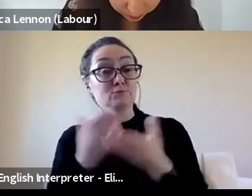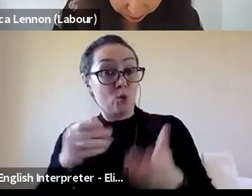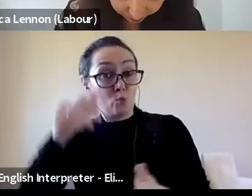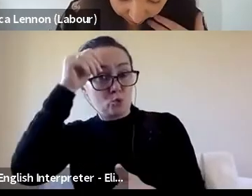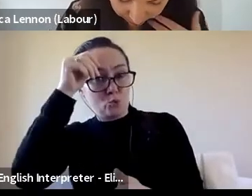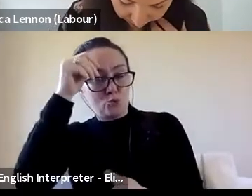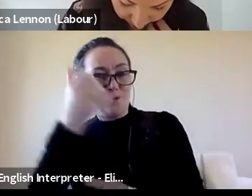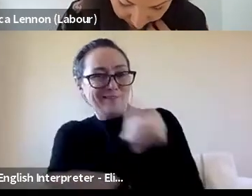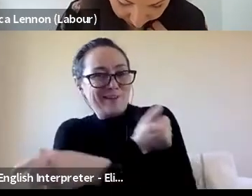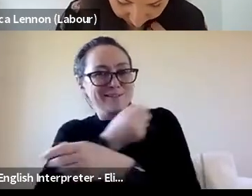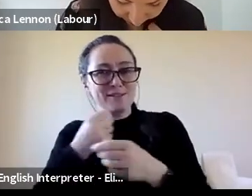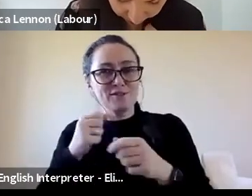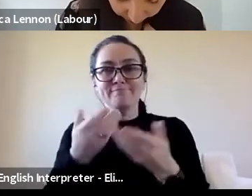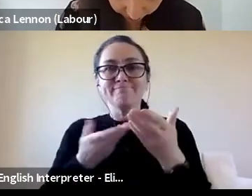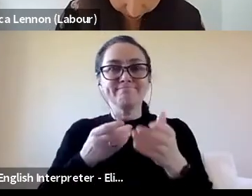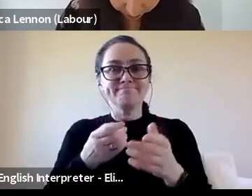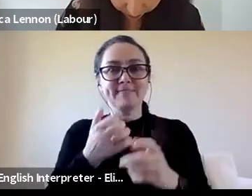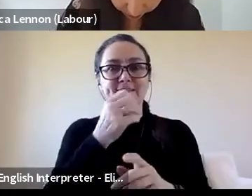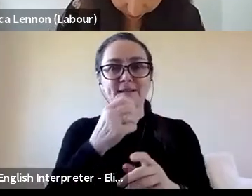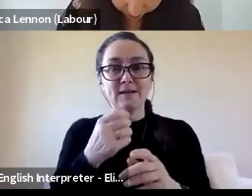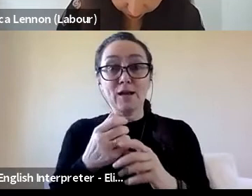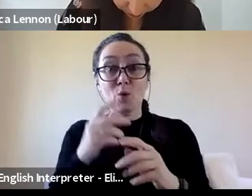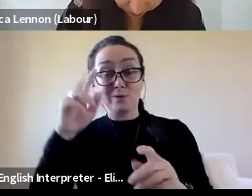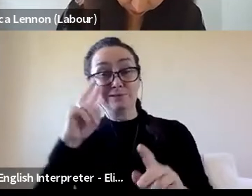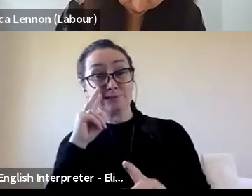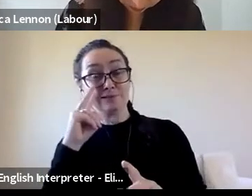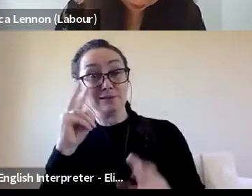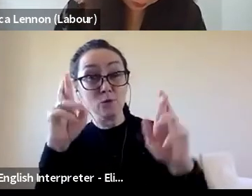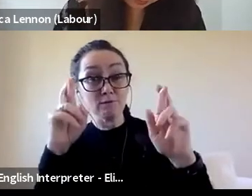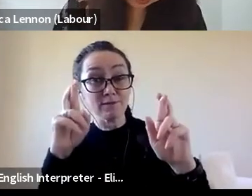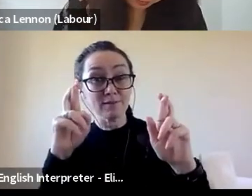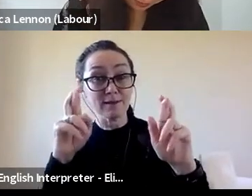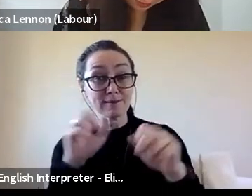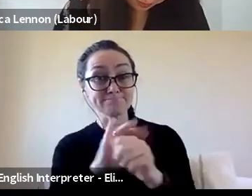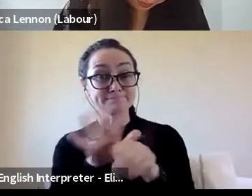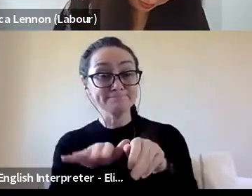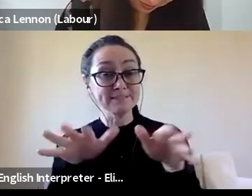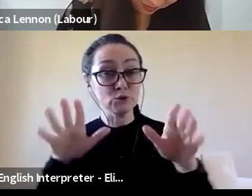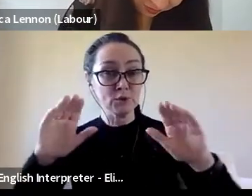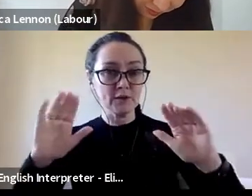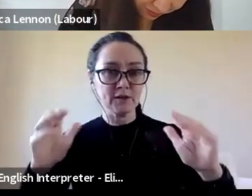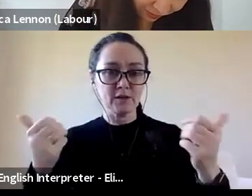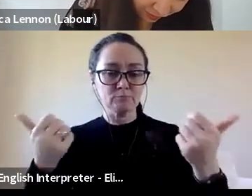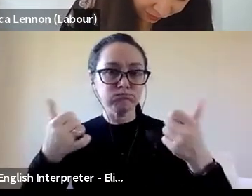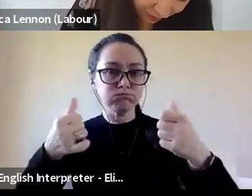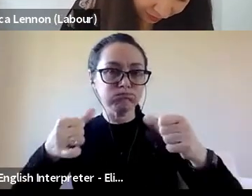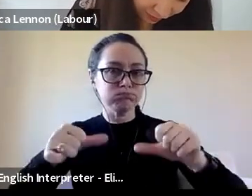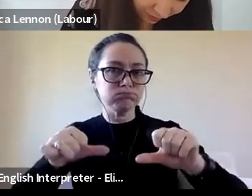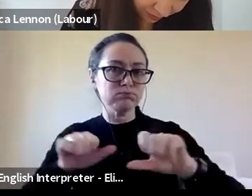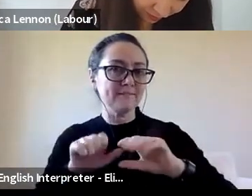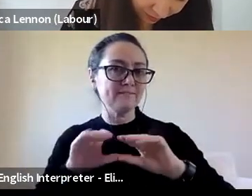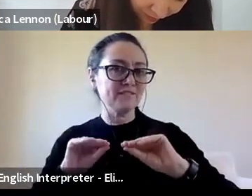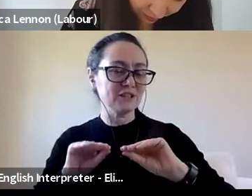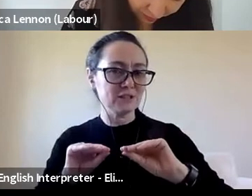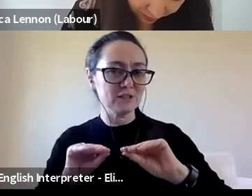the end of the pandemic is in sight, and I'm crossing everything, what would you prioritise